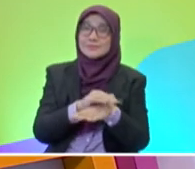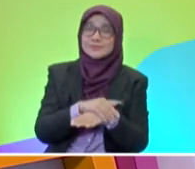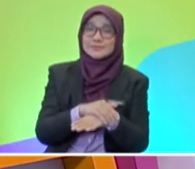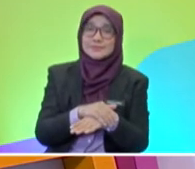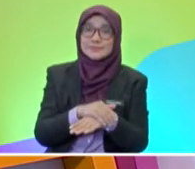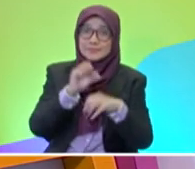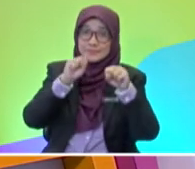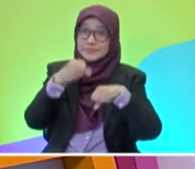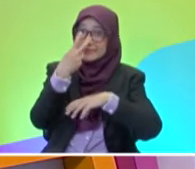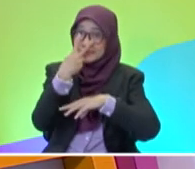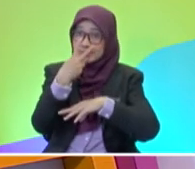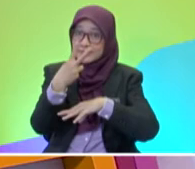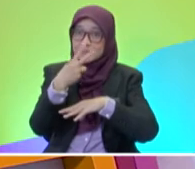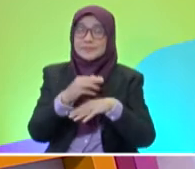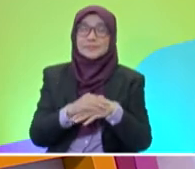Okay.